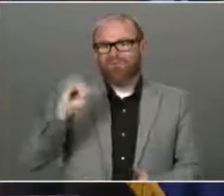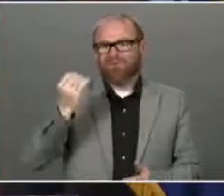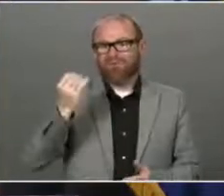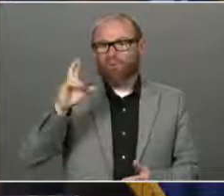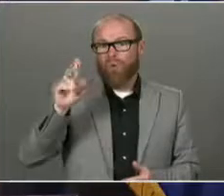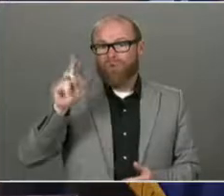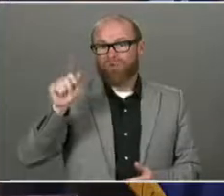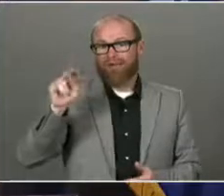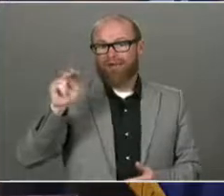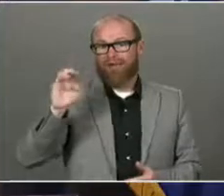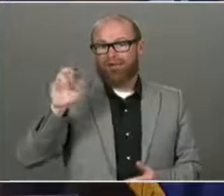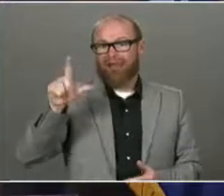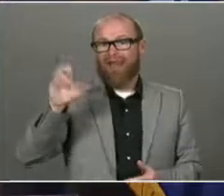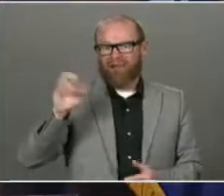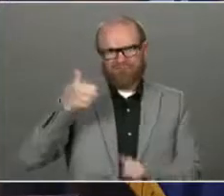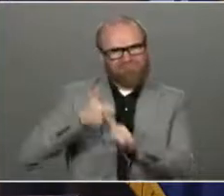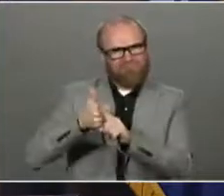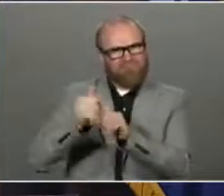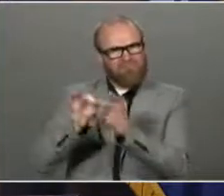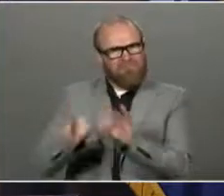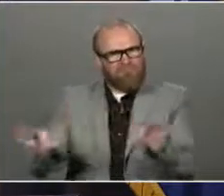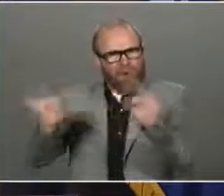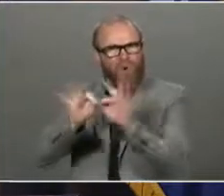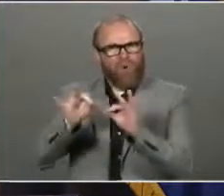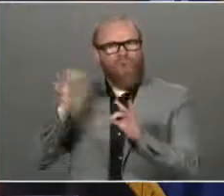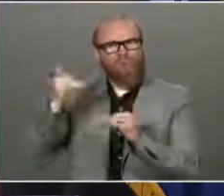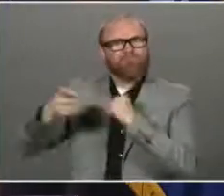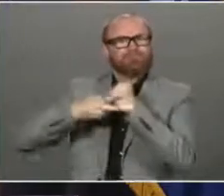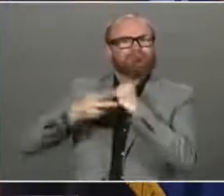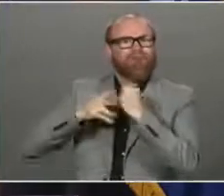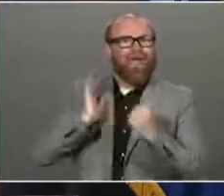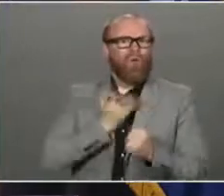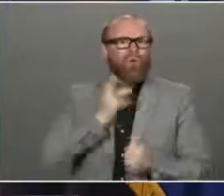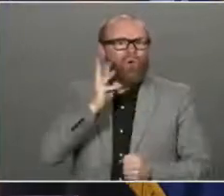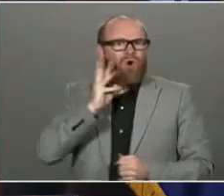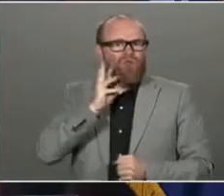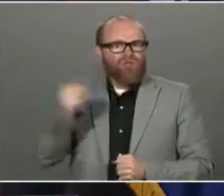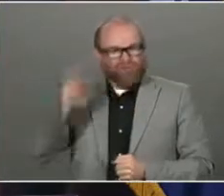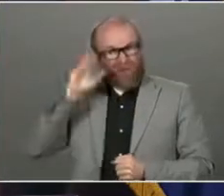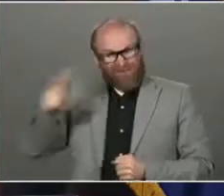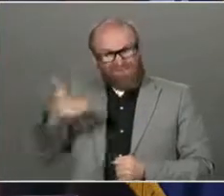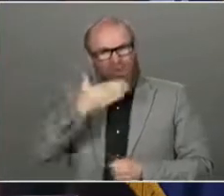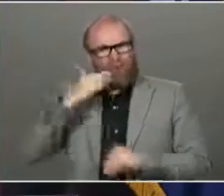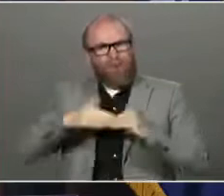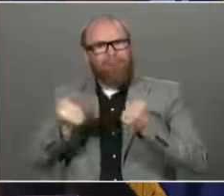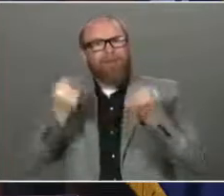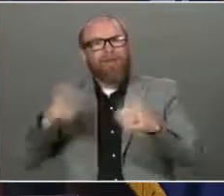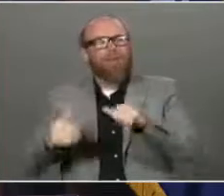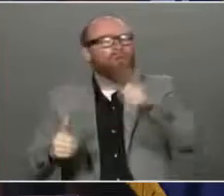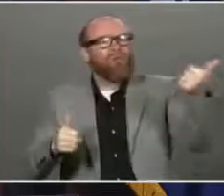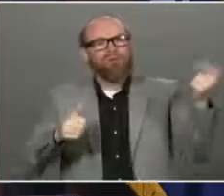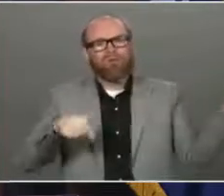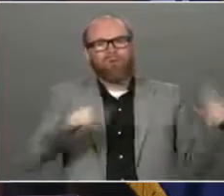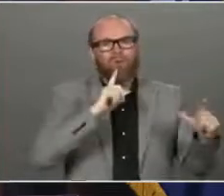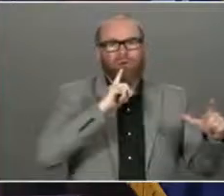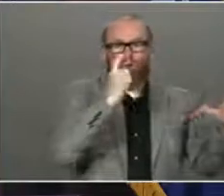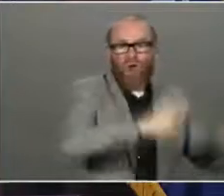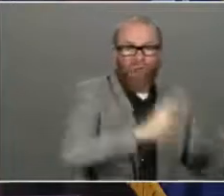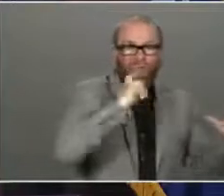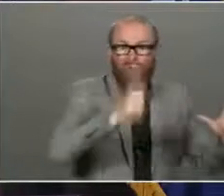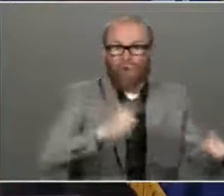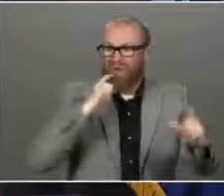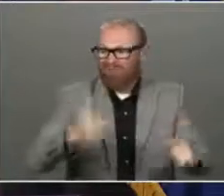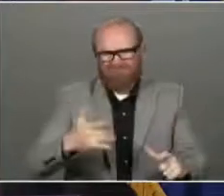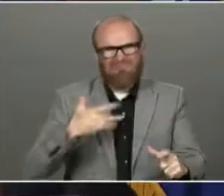reservoirs that is more full than others. Utah's been in drought for 8 of the last 10 years, and as we've